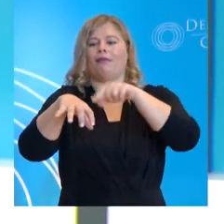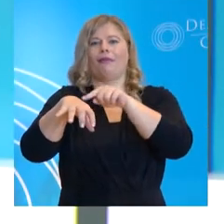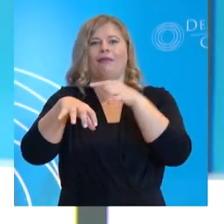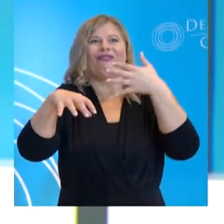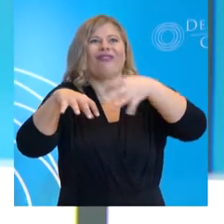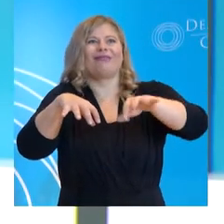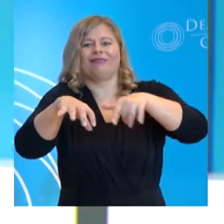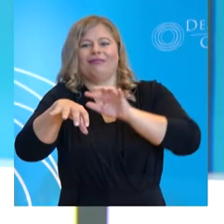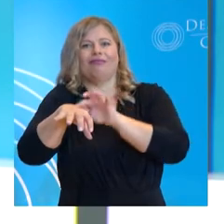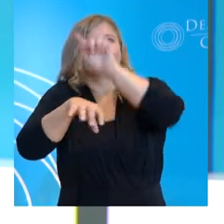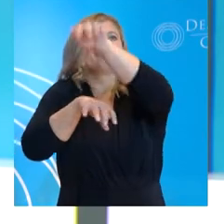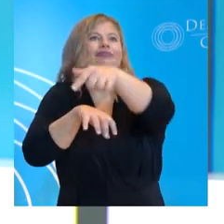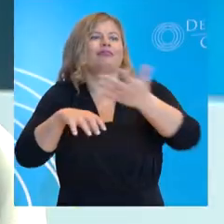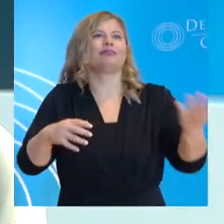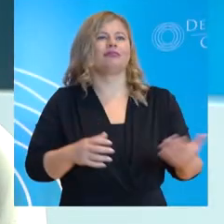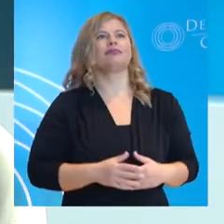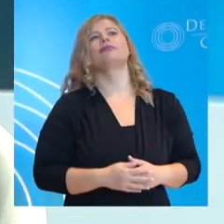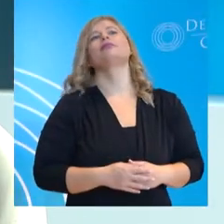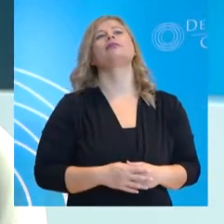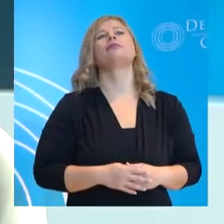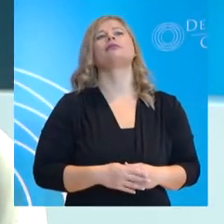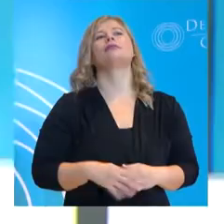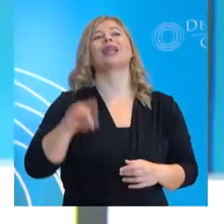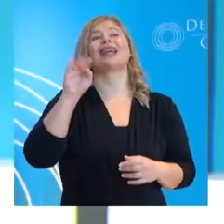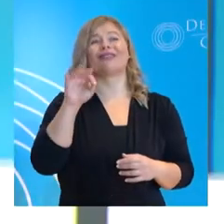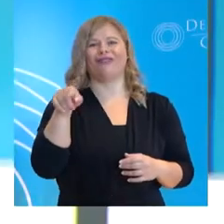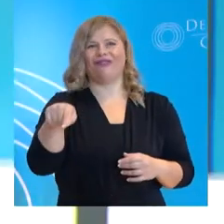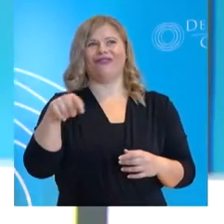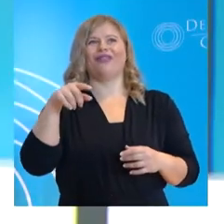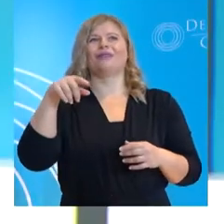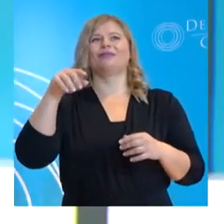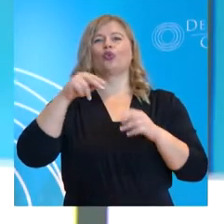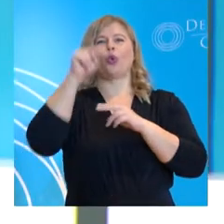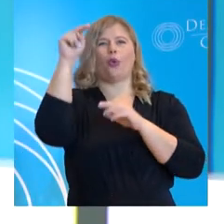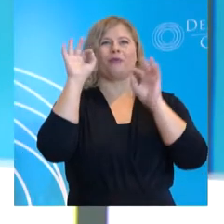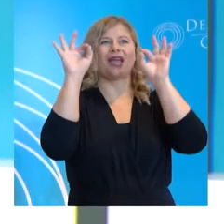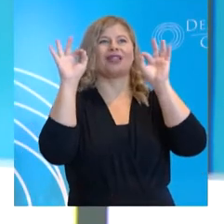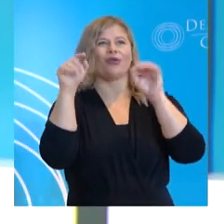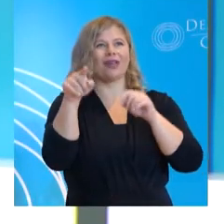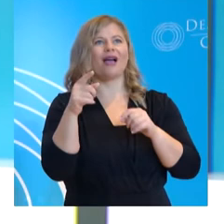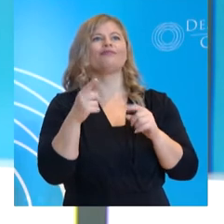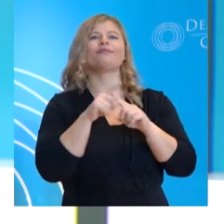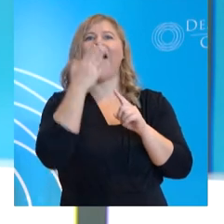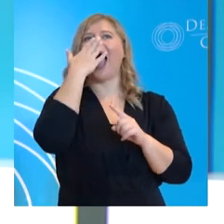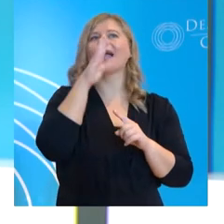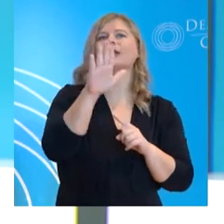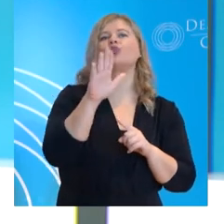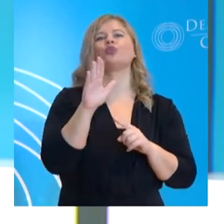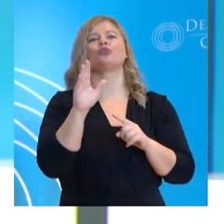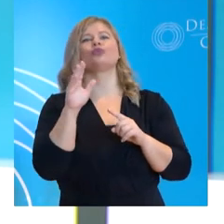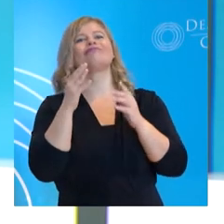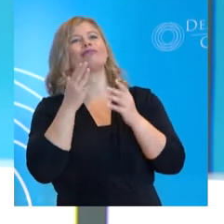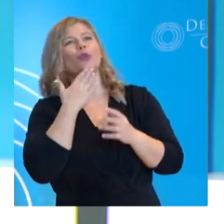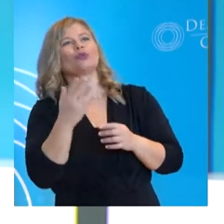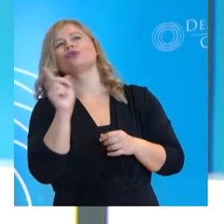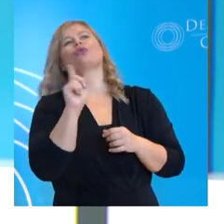that if the deal is ratified by Parliament, I will respect it. Yes. It's an international obligation of the country, and a country